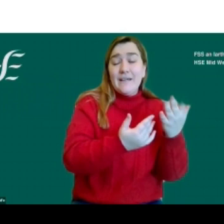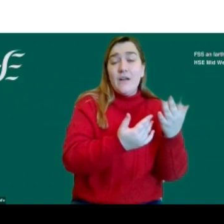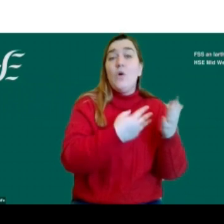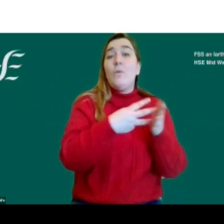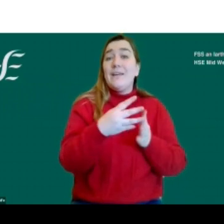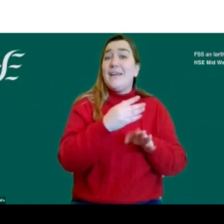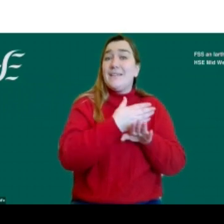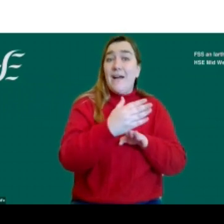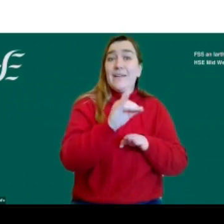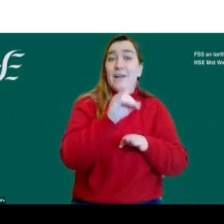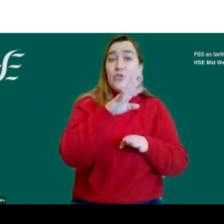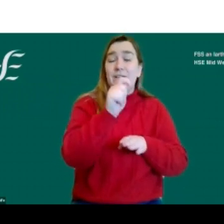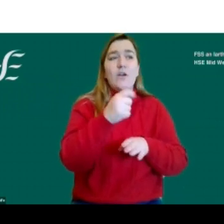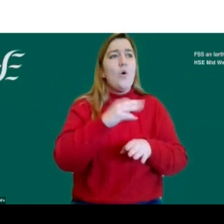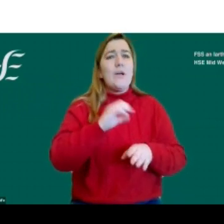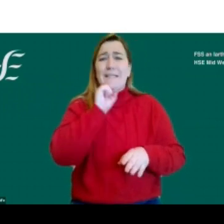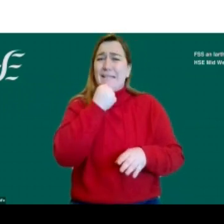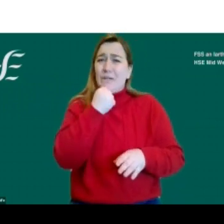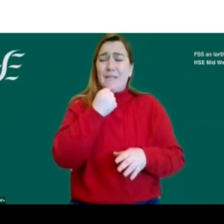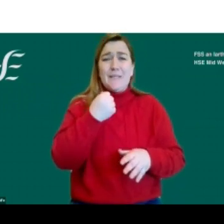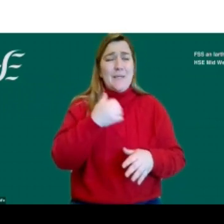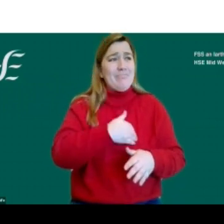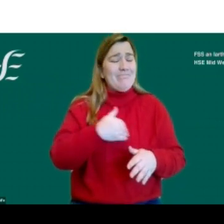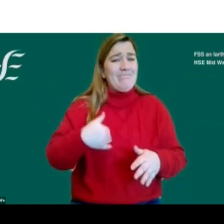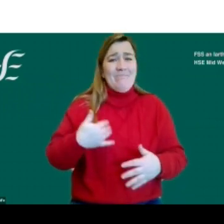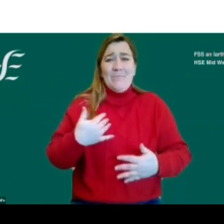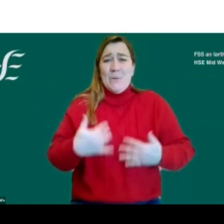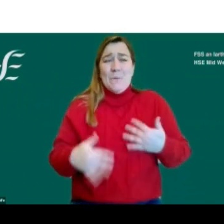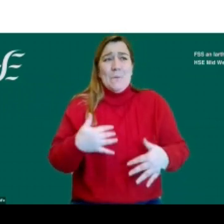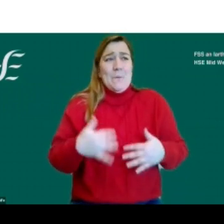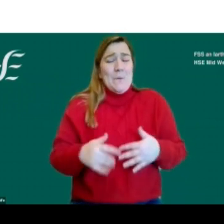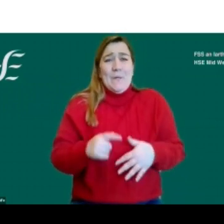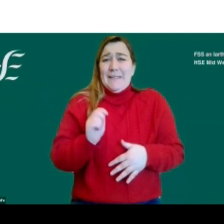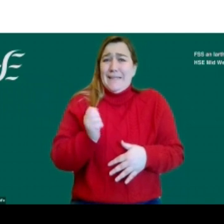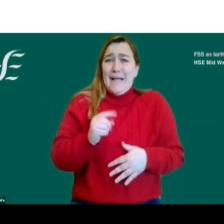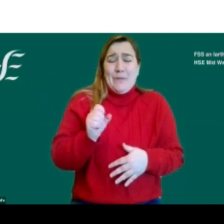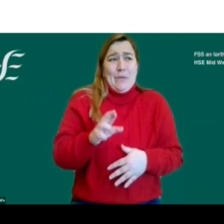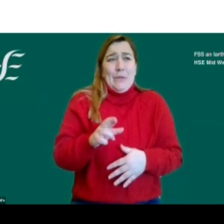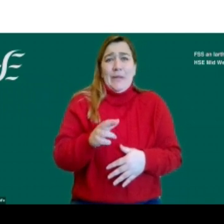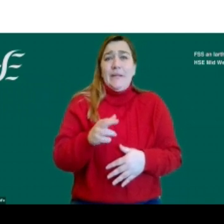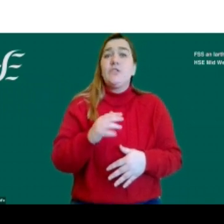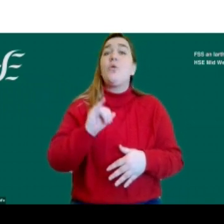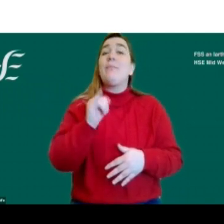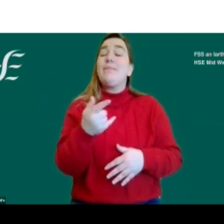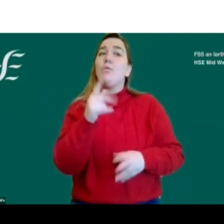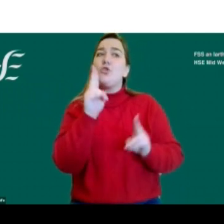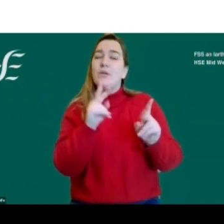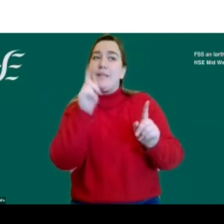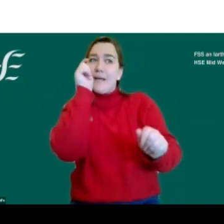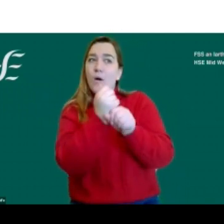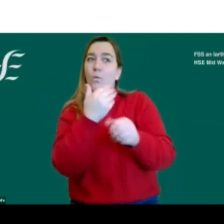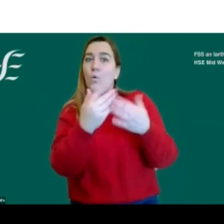start HRT, or they get very severe breast tenderness that they don't tolerate. And sometimes you do have to look at things, are hormones your friend or not, or should we reconsider what we're doing